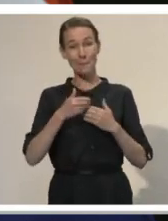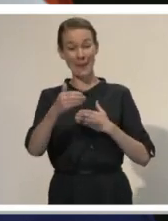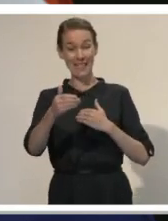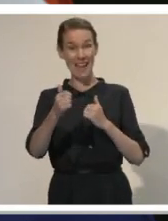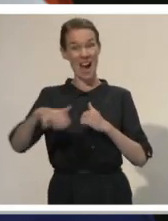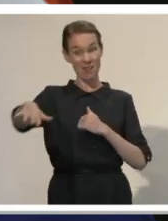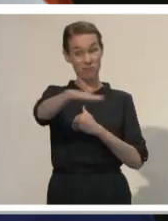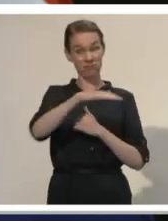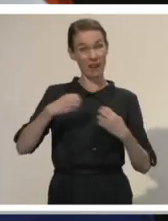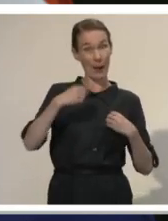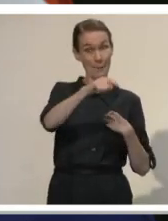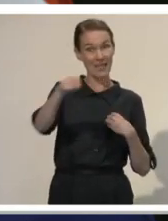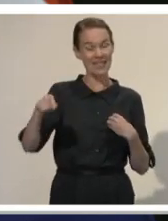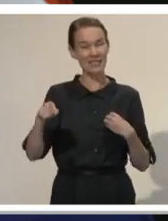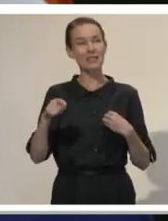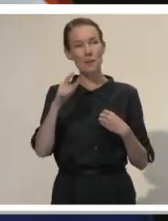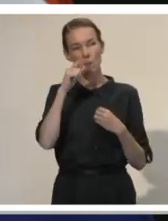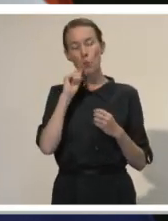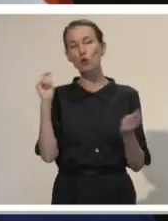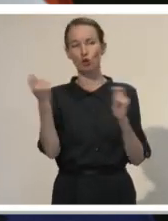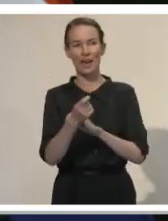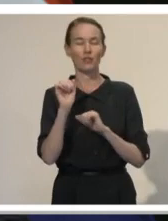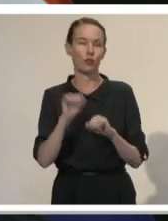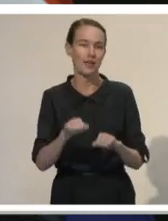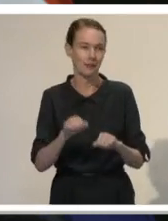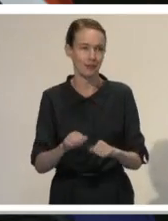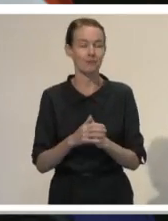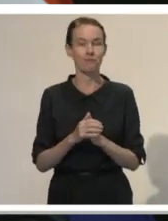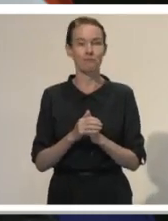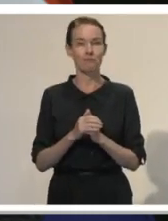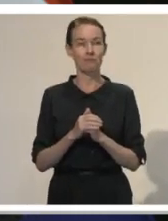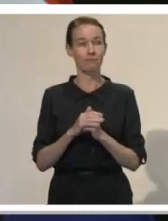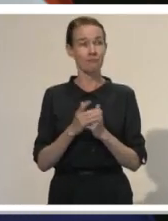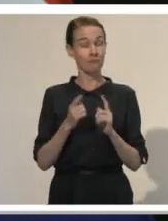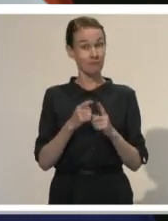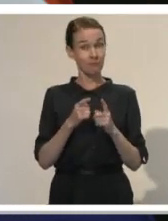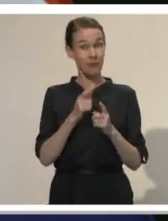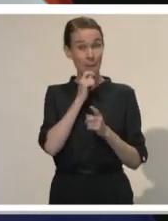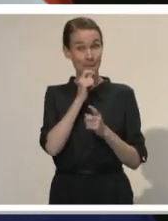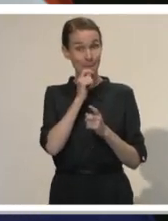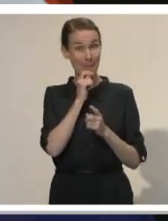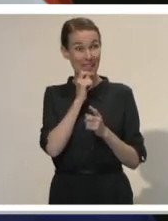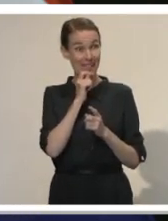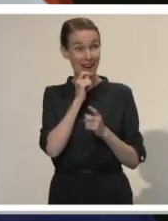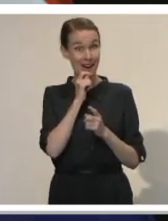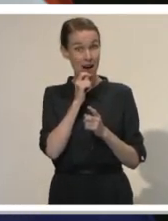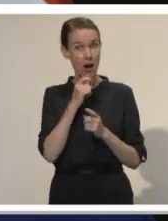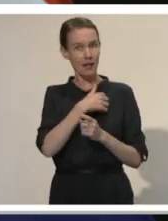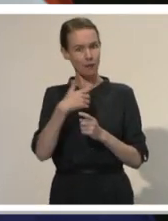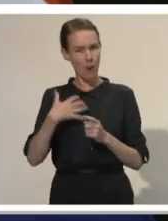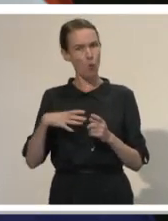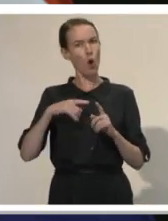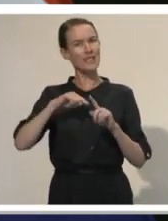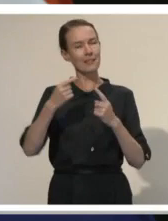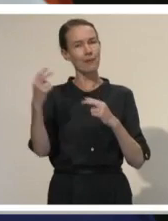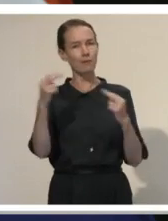business models. But again, I think there's a natural level of function of journalism that our government wants to see, to